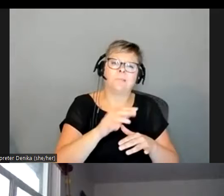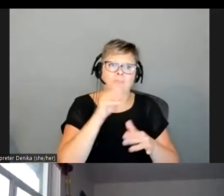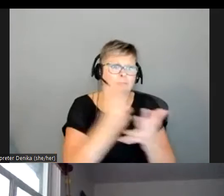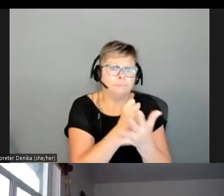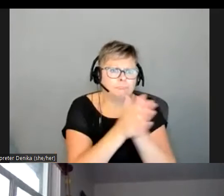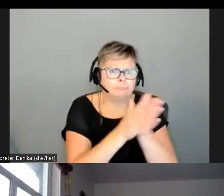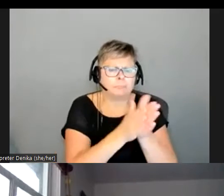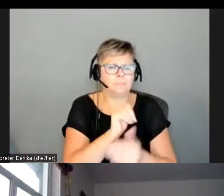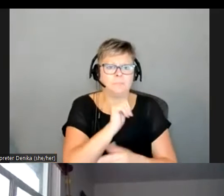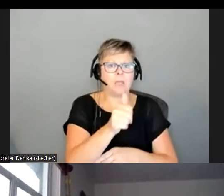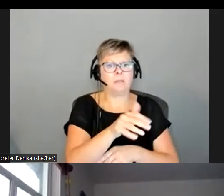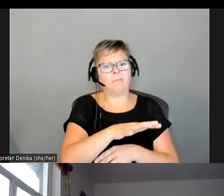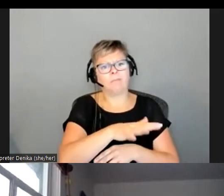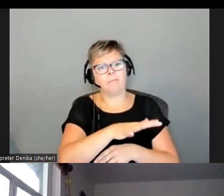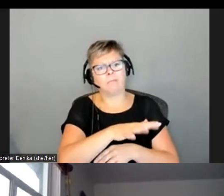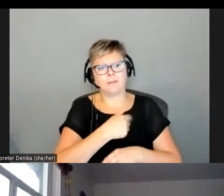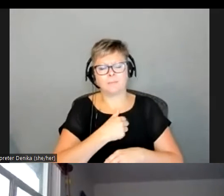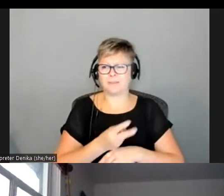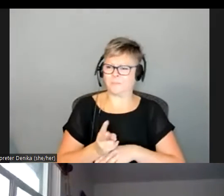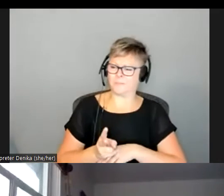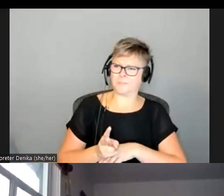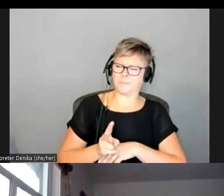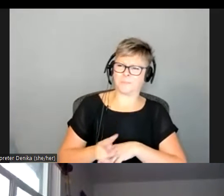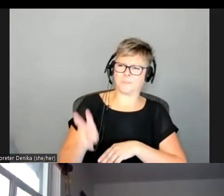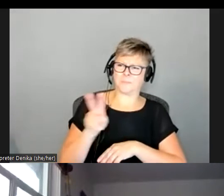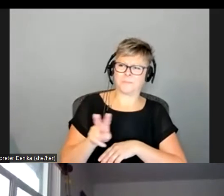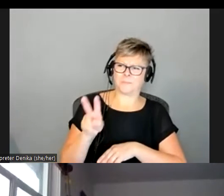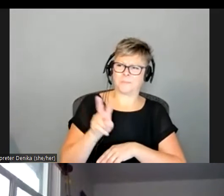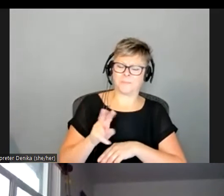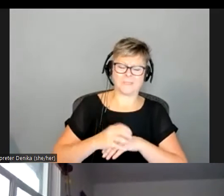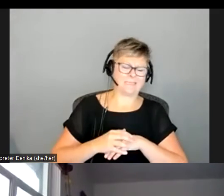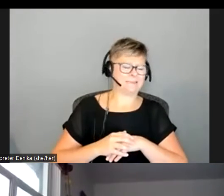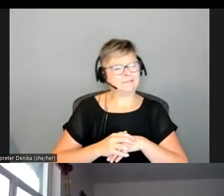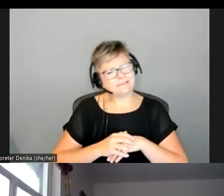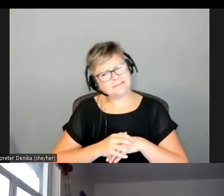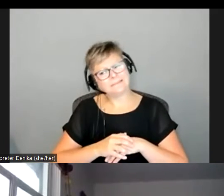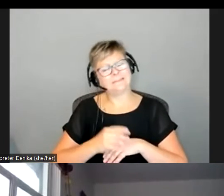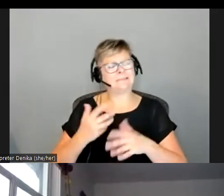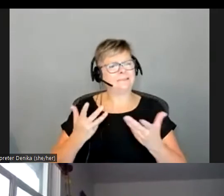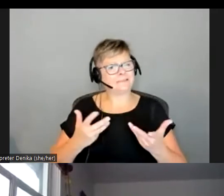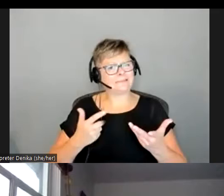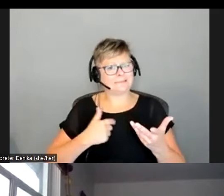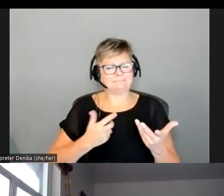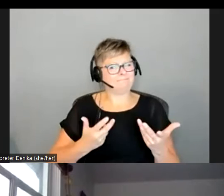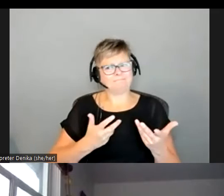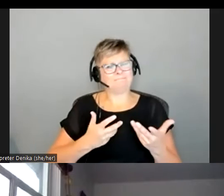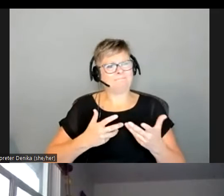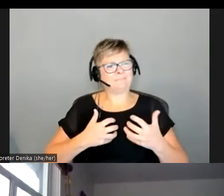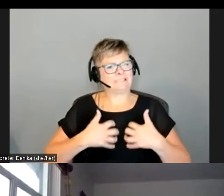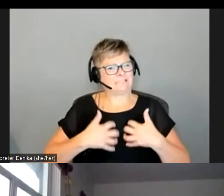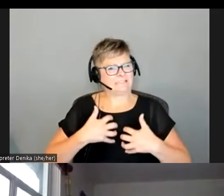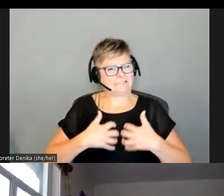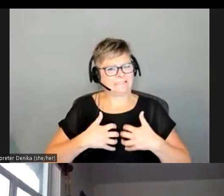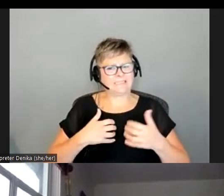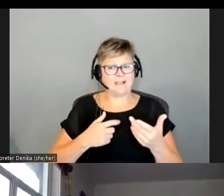I am having difficulty, and I wish I could say I had much more success, as Belinda